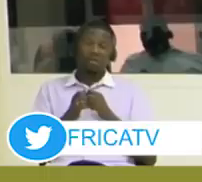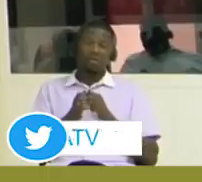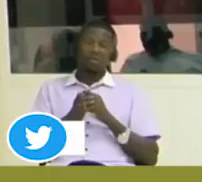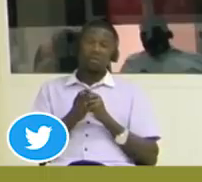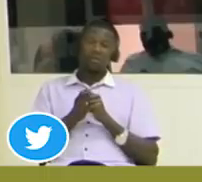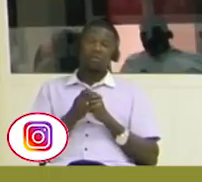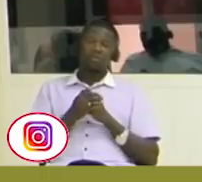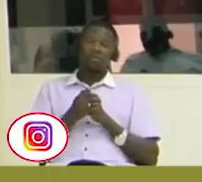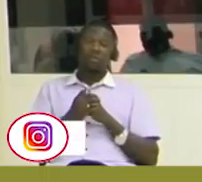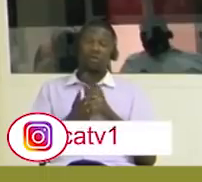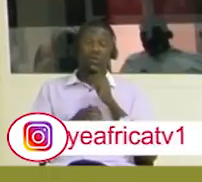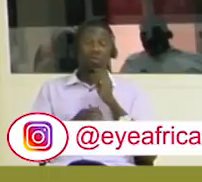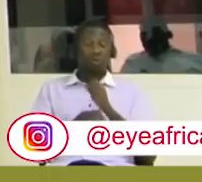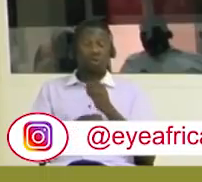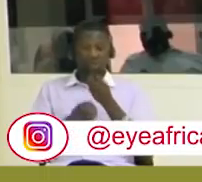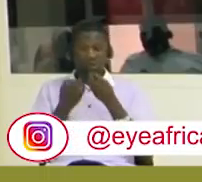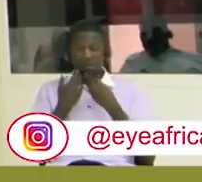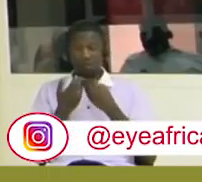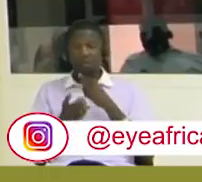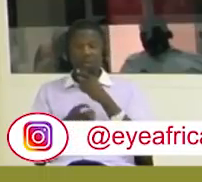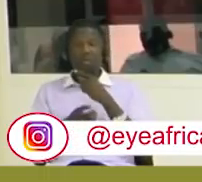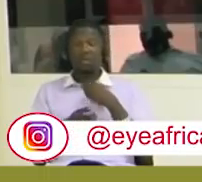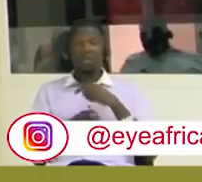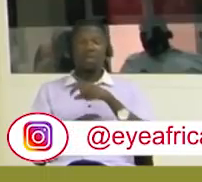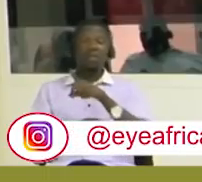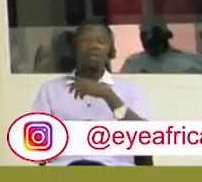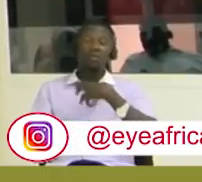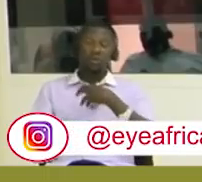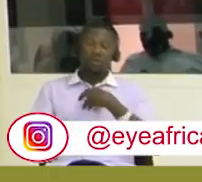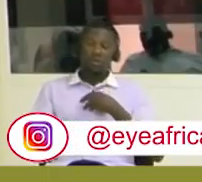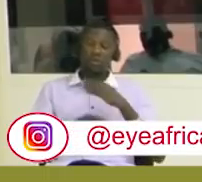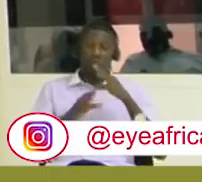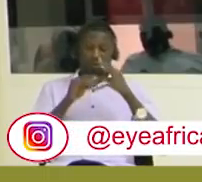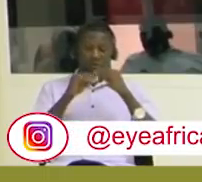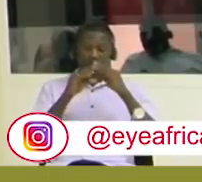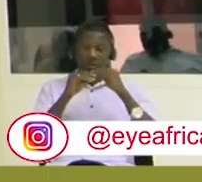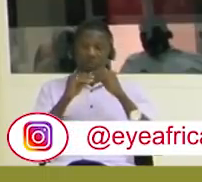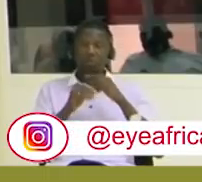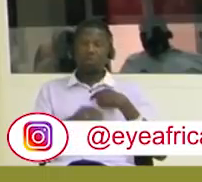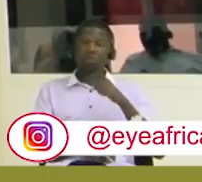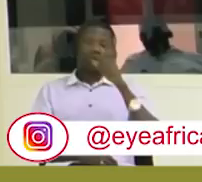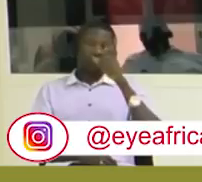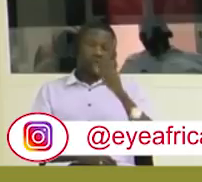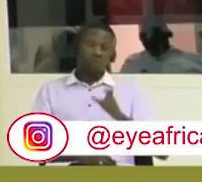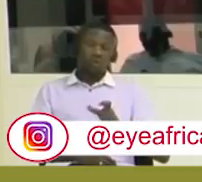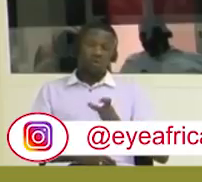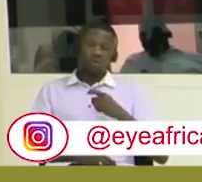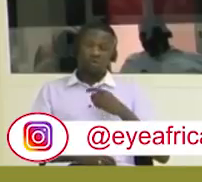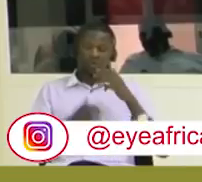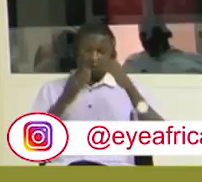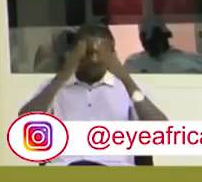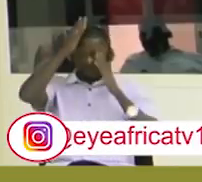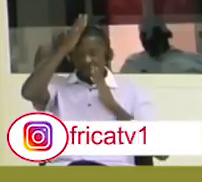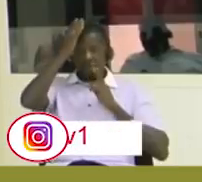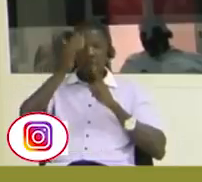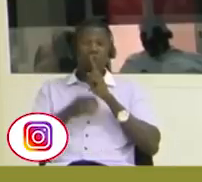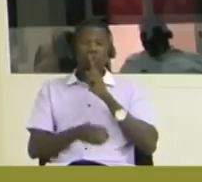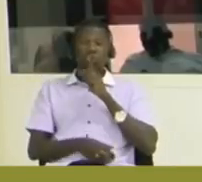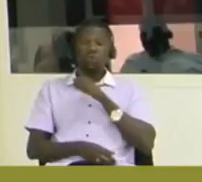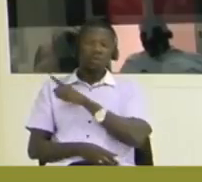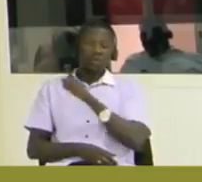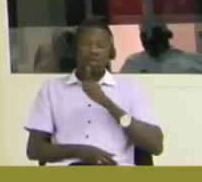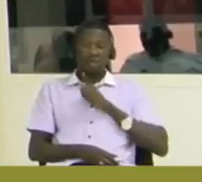but he did tell me that he wanted to speak to one of the soldiers whom they